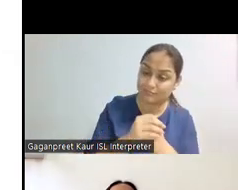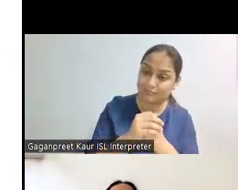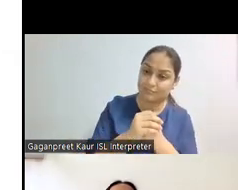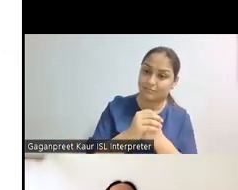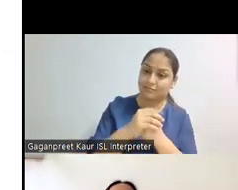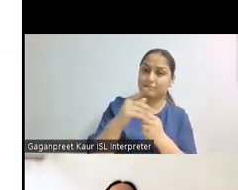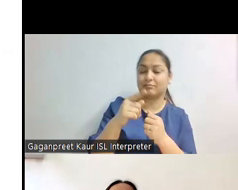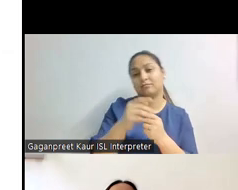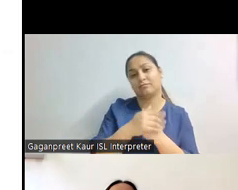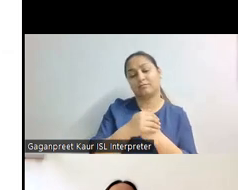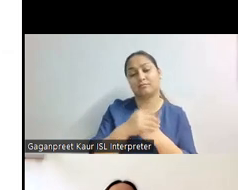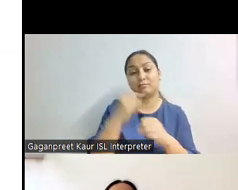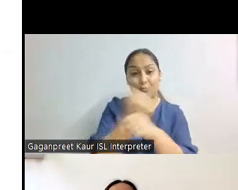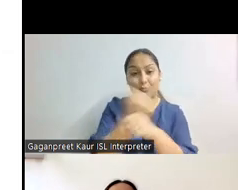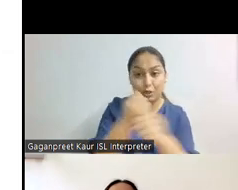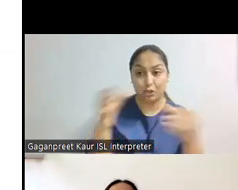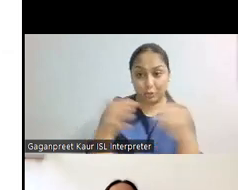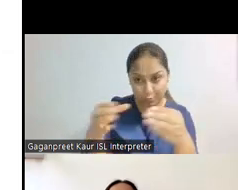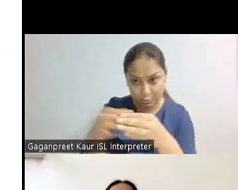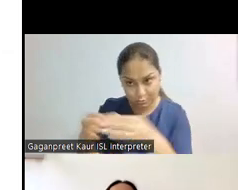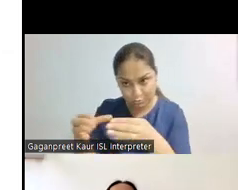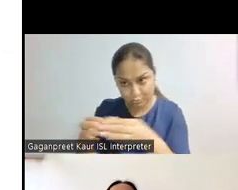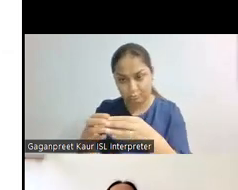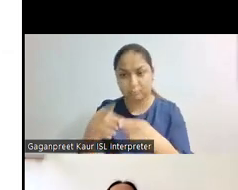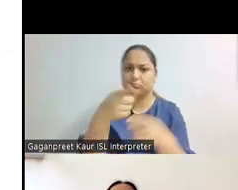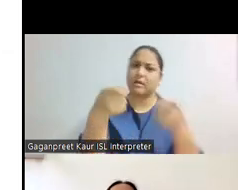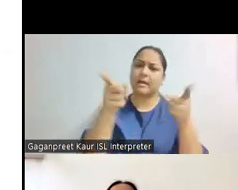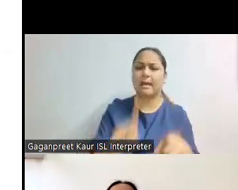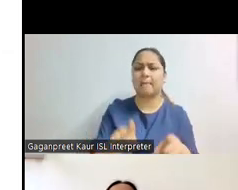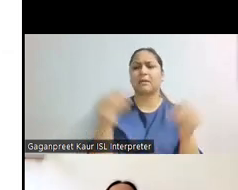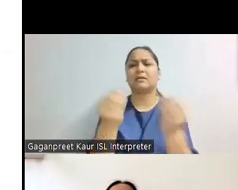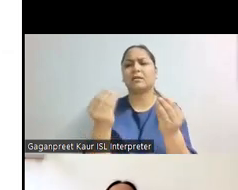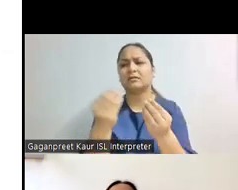setting up of the working group, particularly this one, has happened in